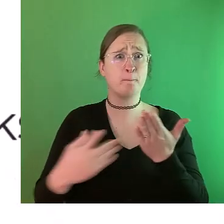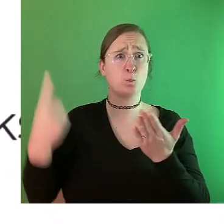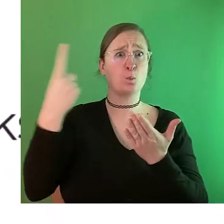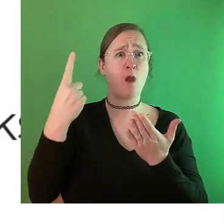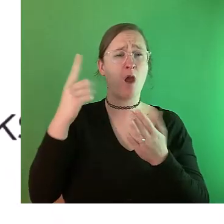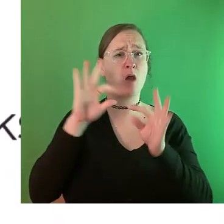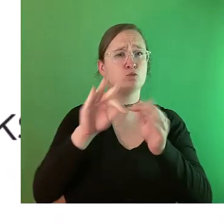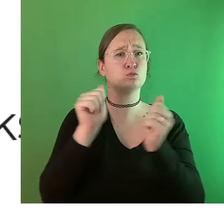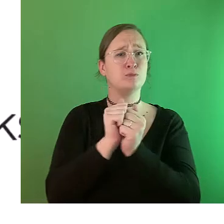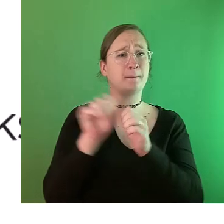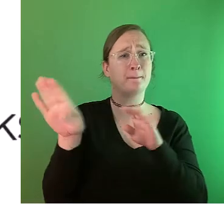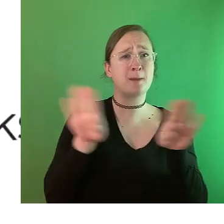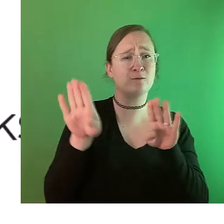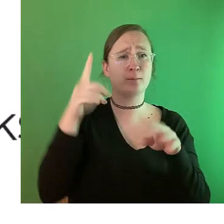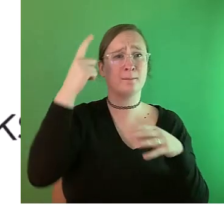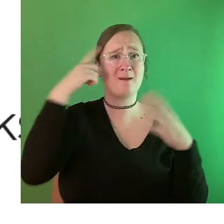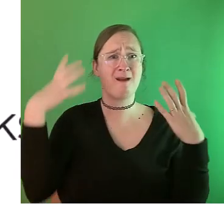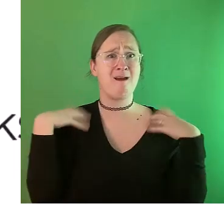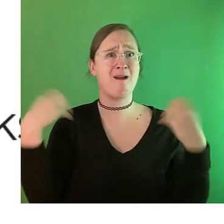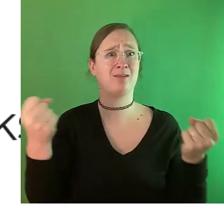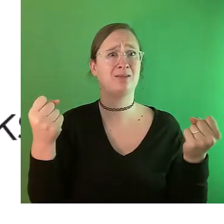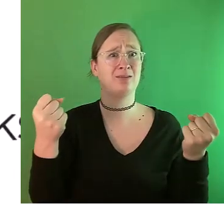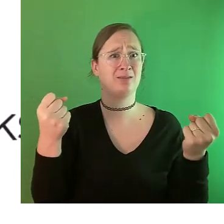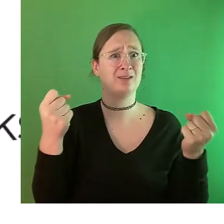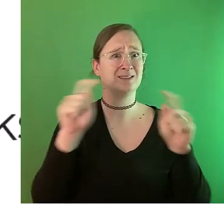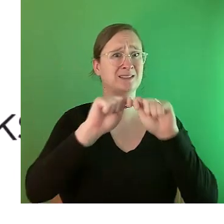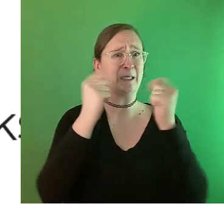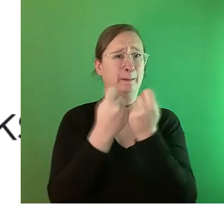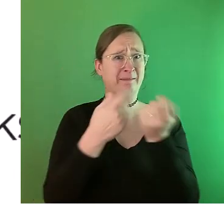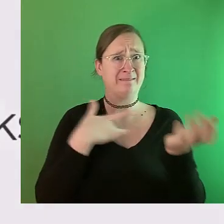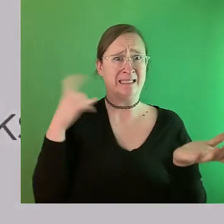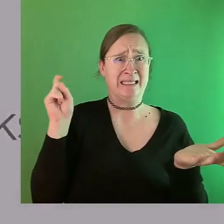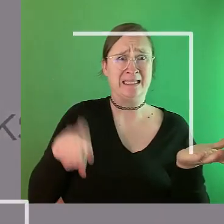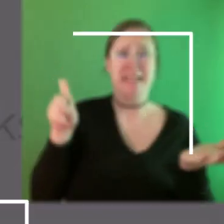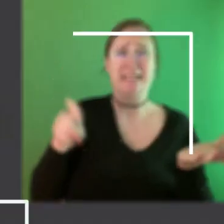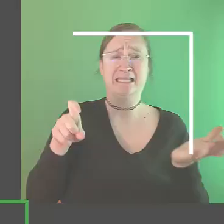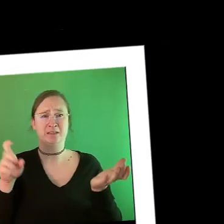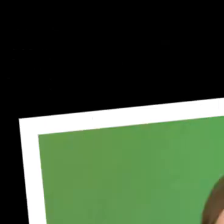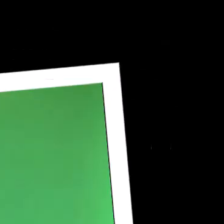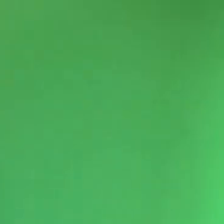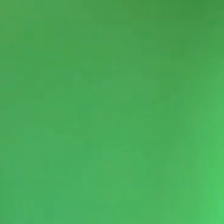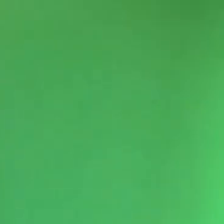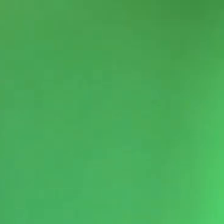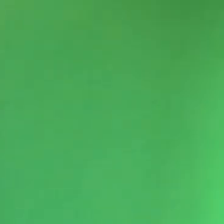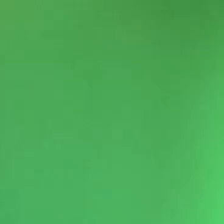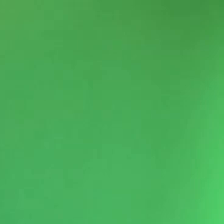in a circle and pointing towards the center with the text Colorado Developmental Disabilities Council.